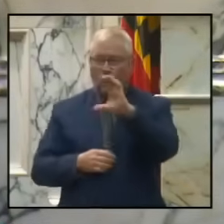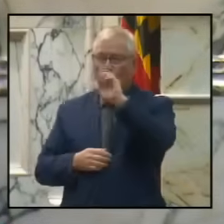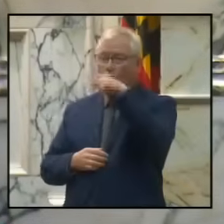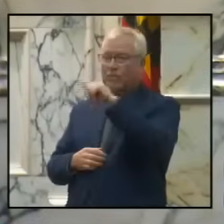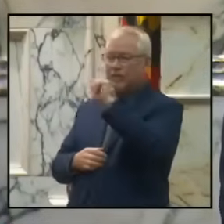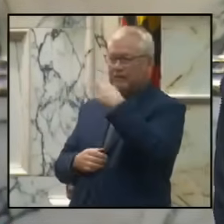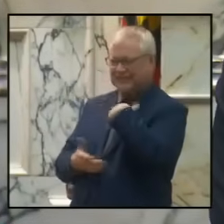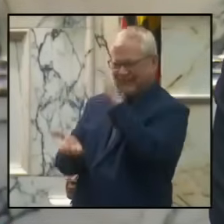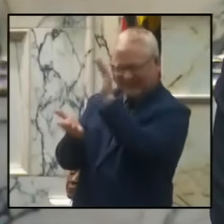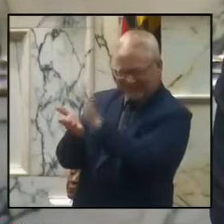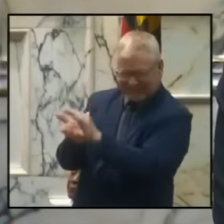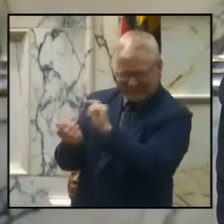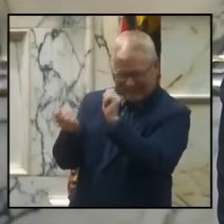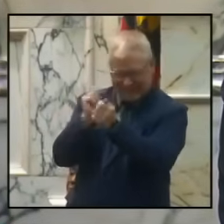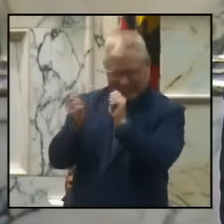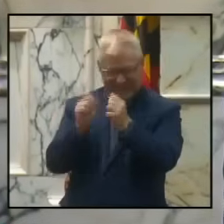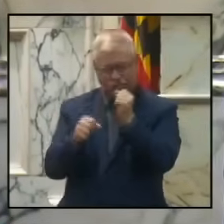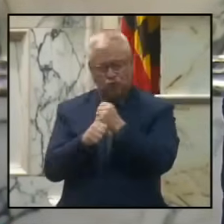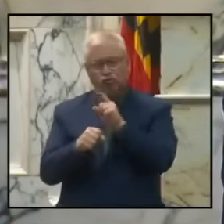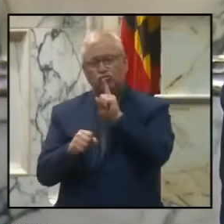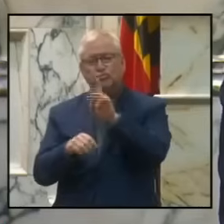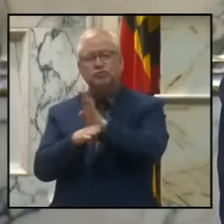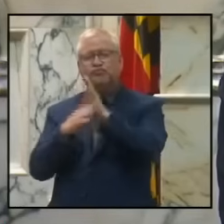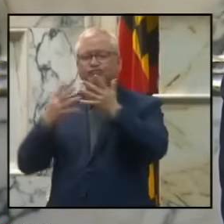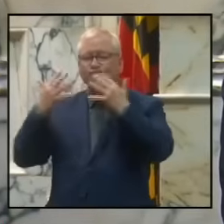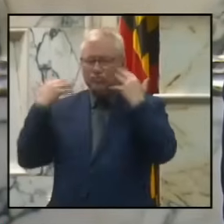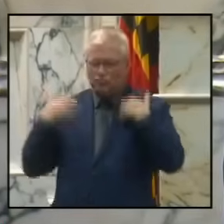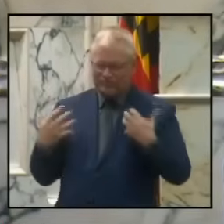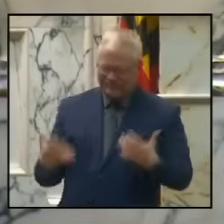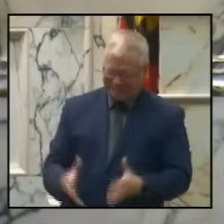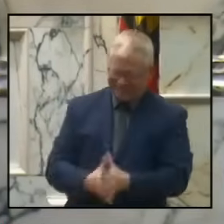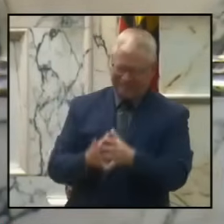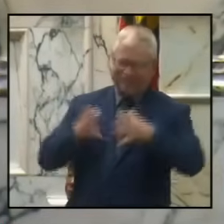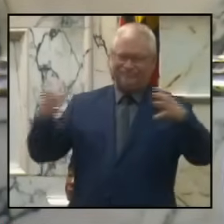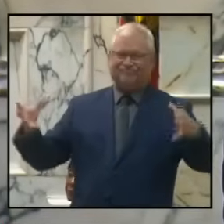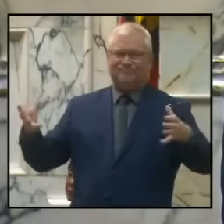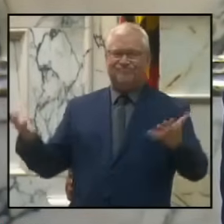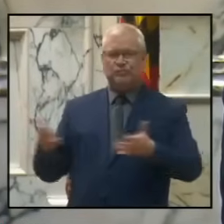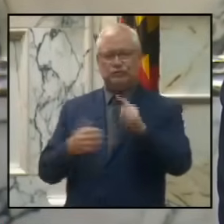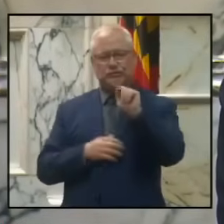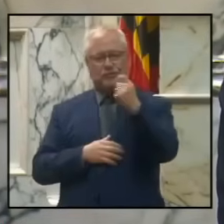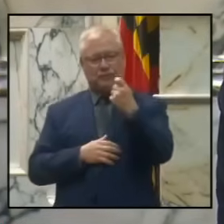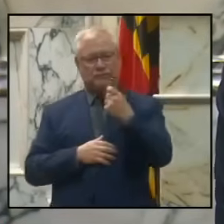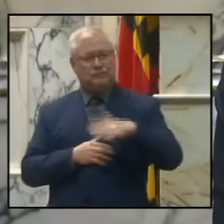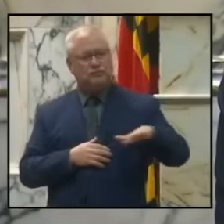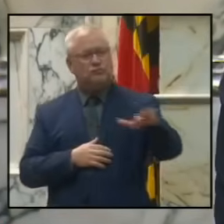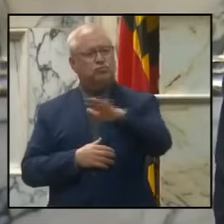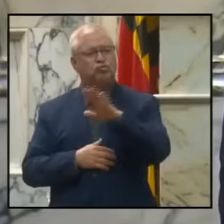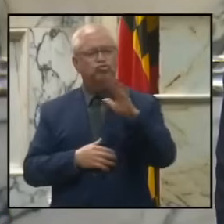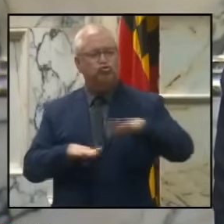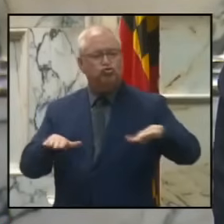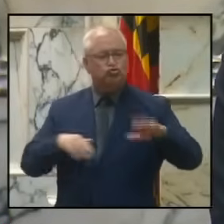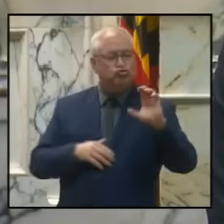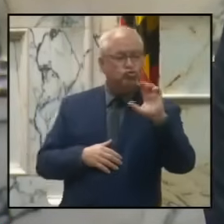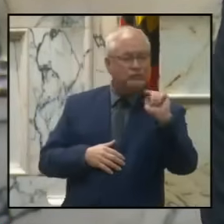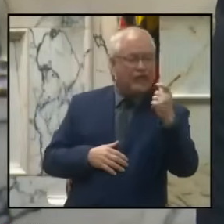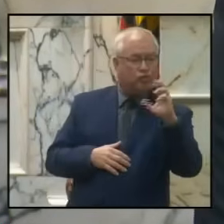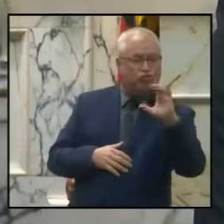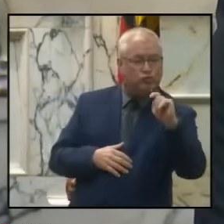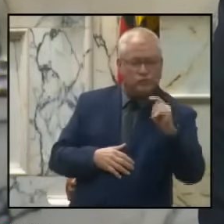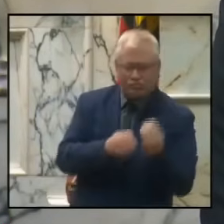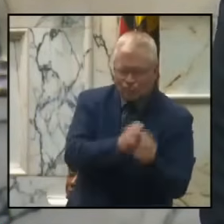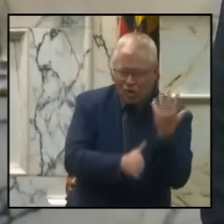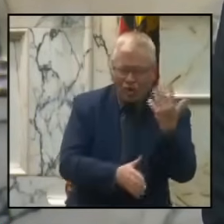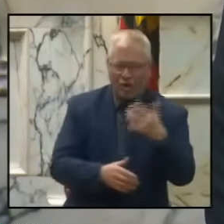standard deduction and expanding access to the child tax credit to support middle-class families and children growing up in poverty, and that under